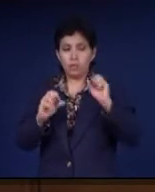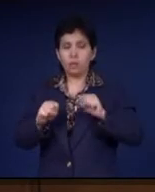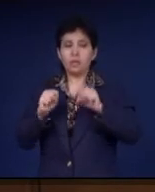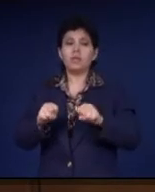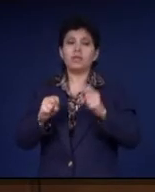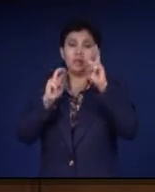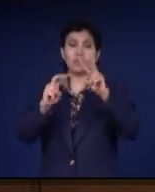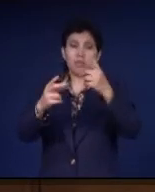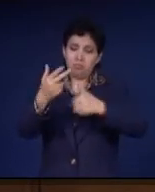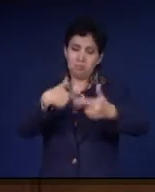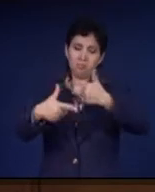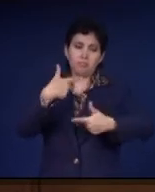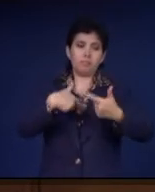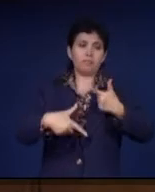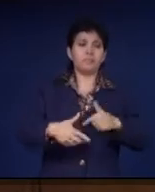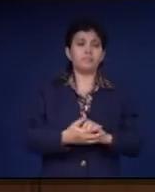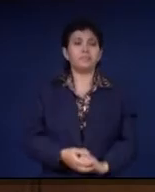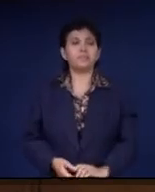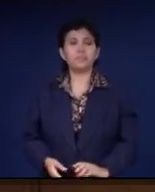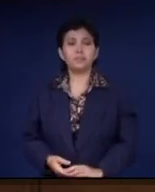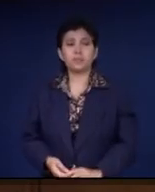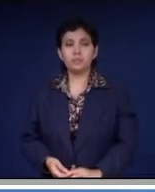textbook to look more on this.